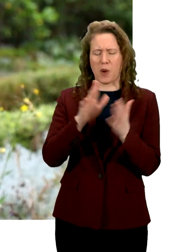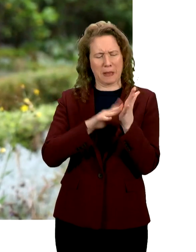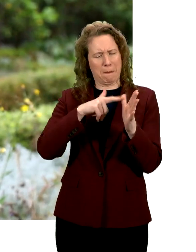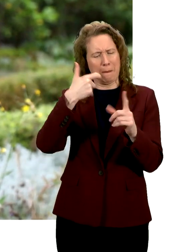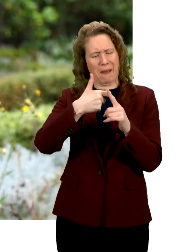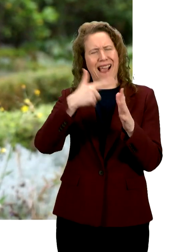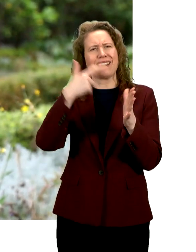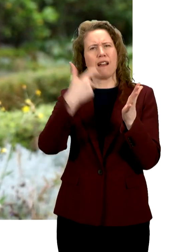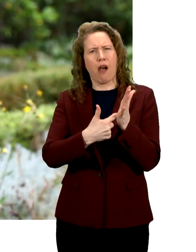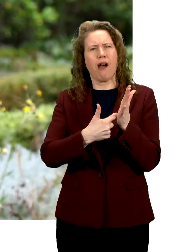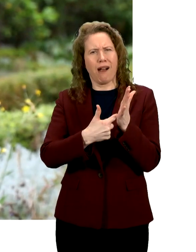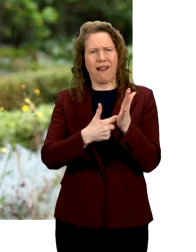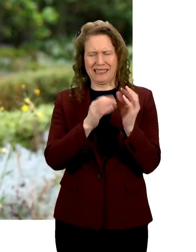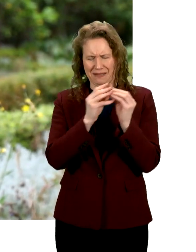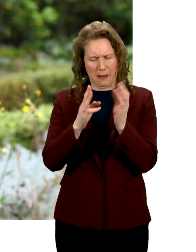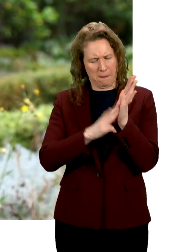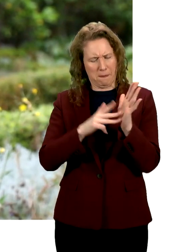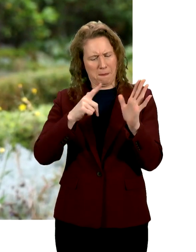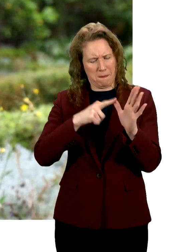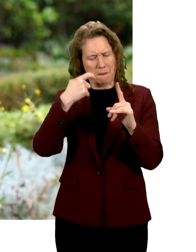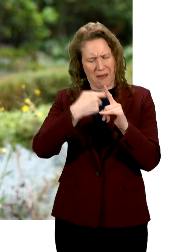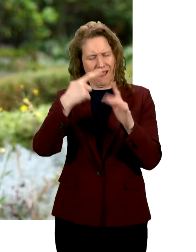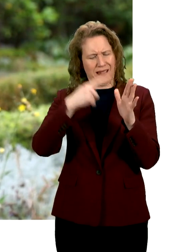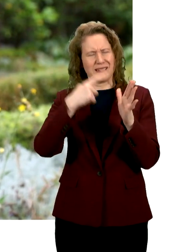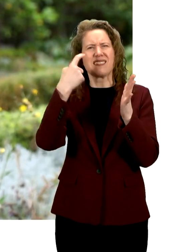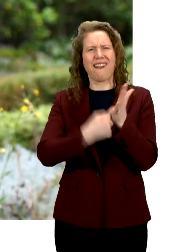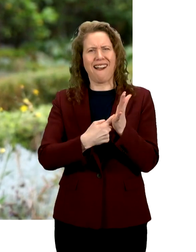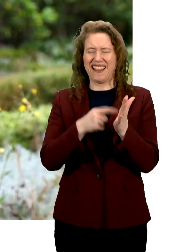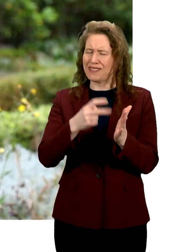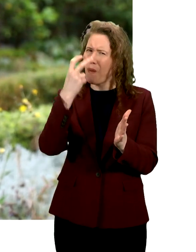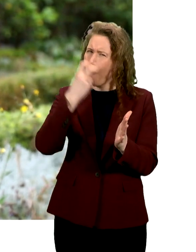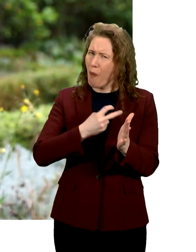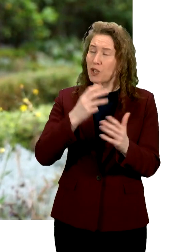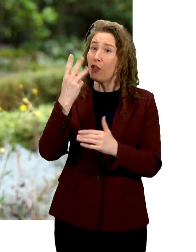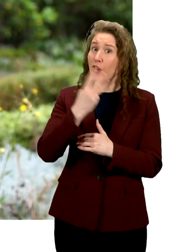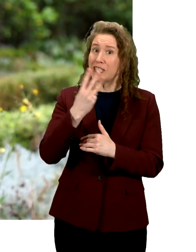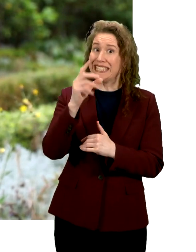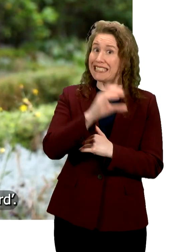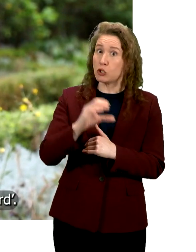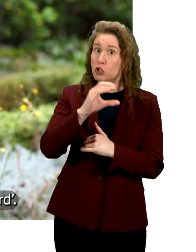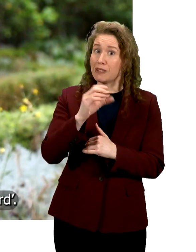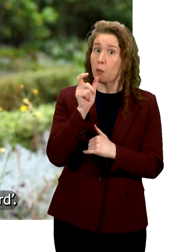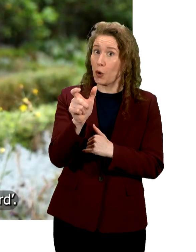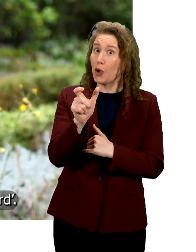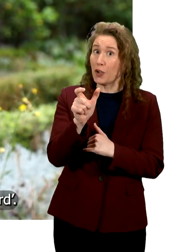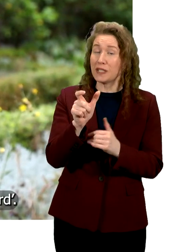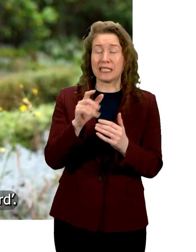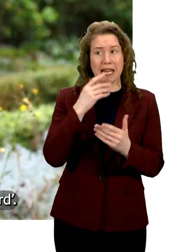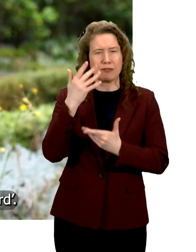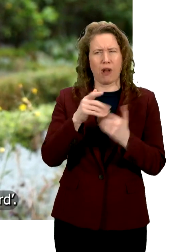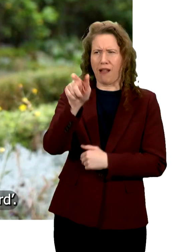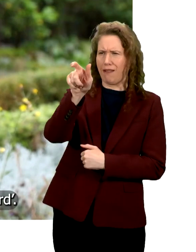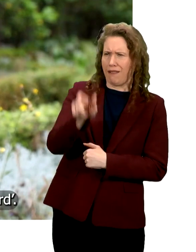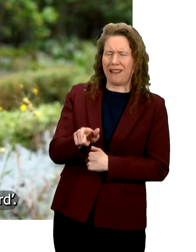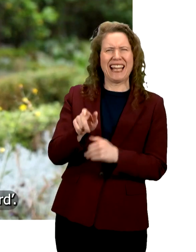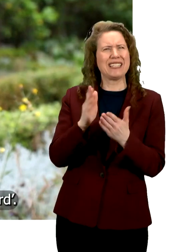macker. It's spelled M-A-K-A-R. And it's really an old 13th century word to describe, I suppose,